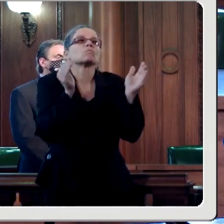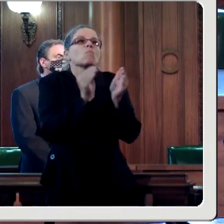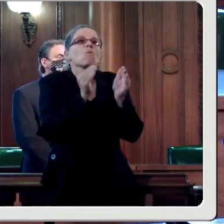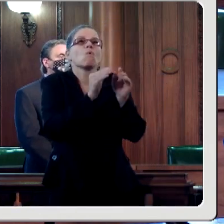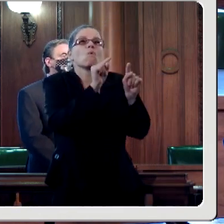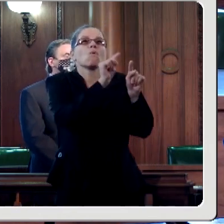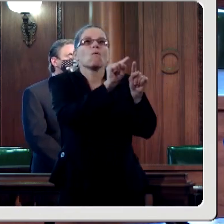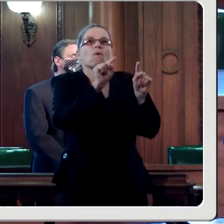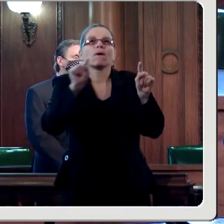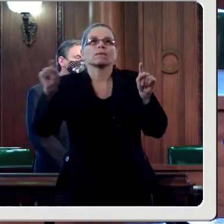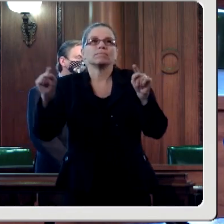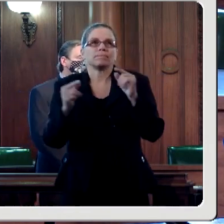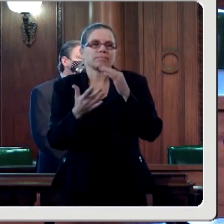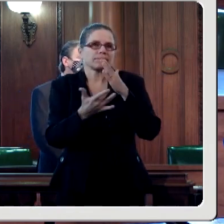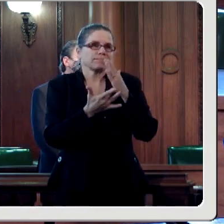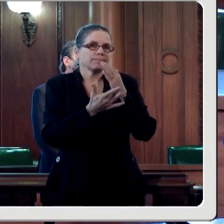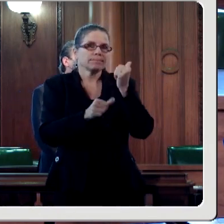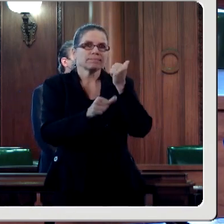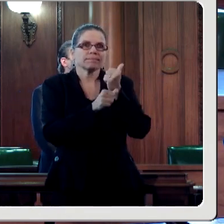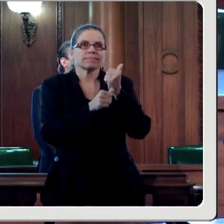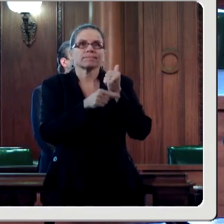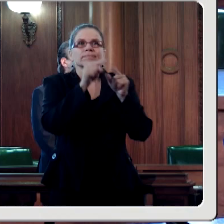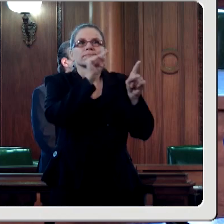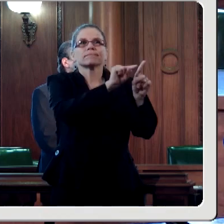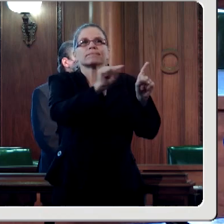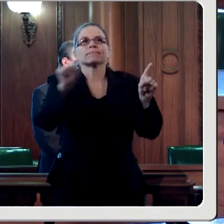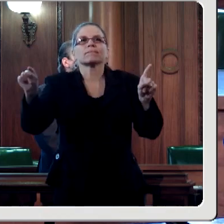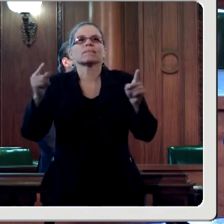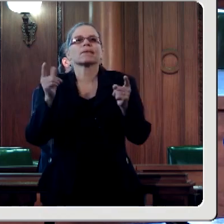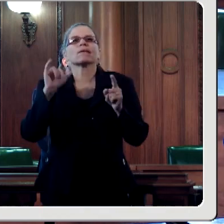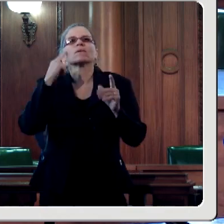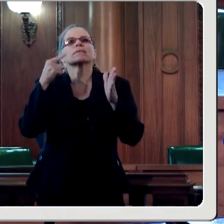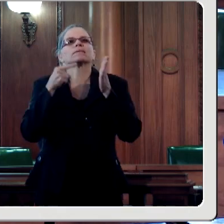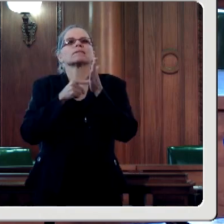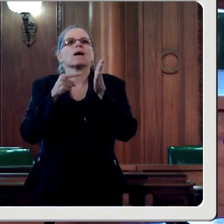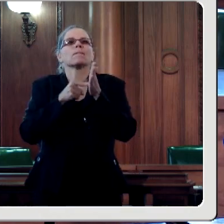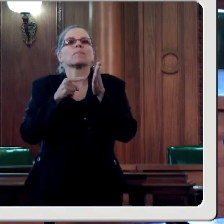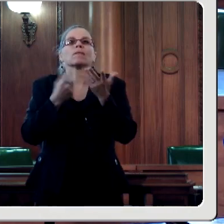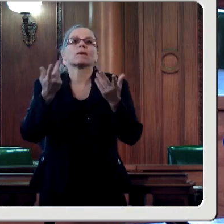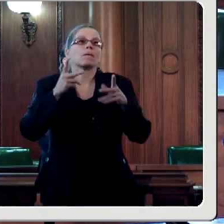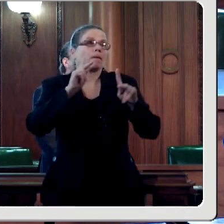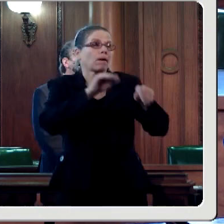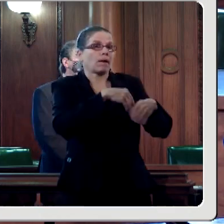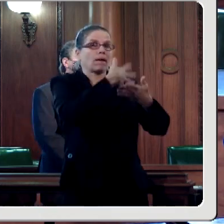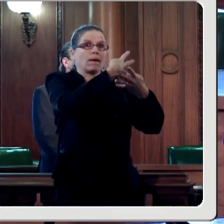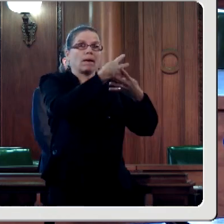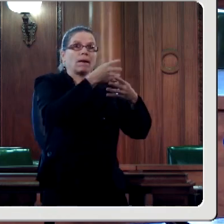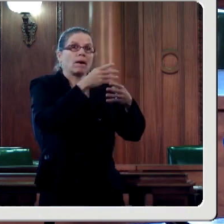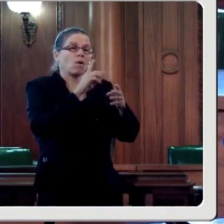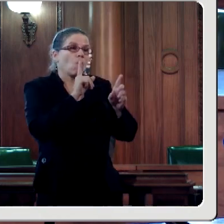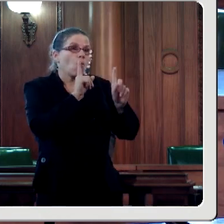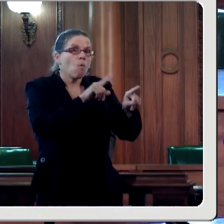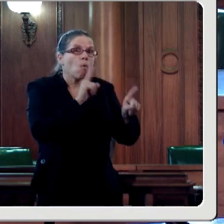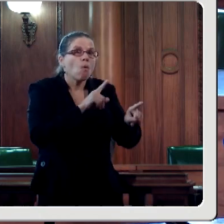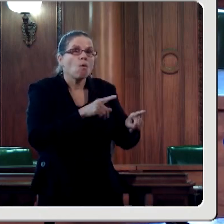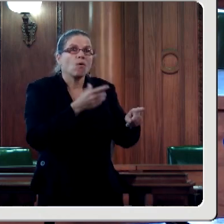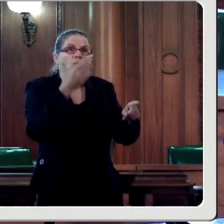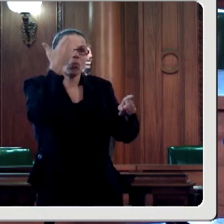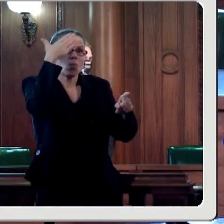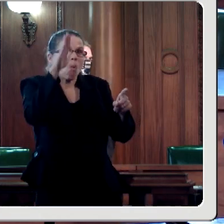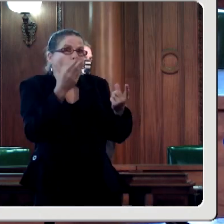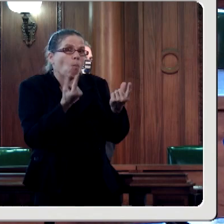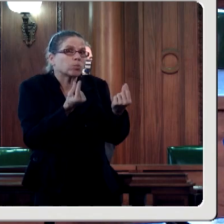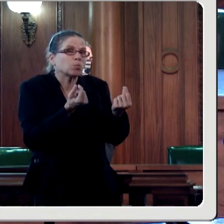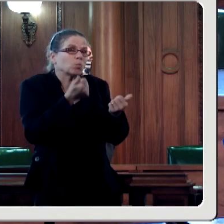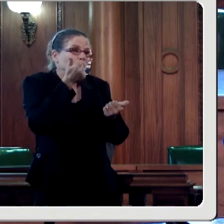Many small businesses are dealing with a whole new way of doing business and trying to figure out the best practices in order for their business